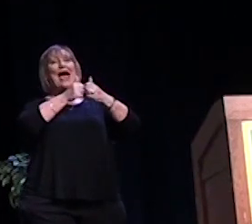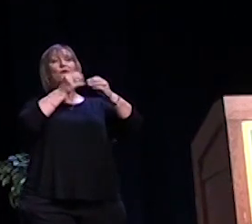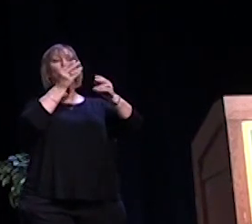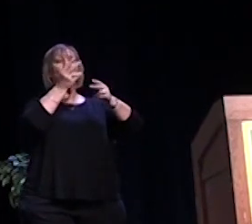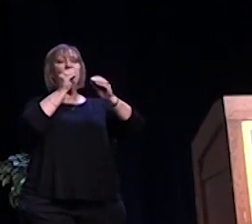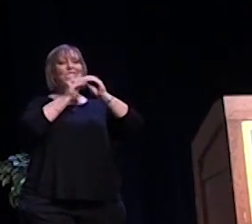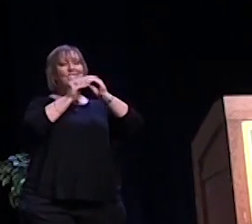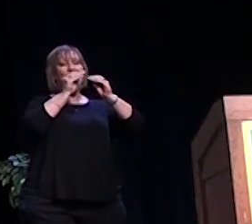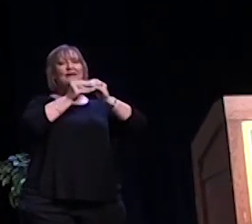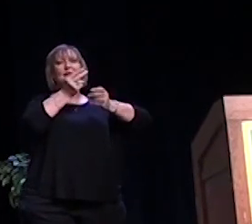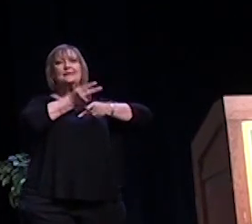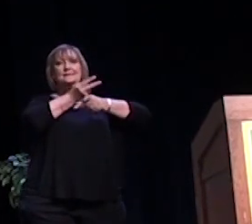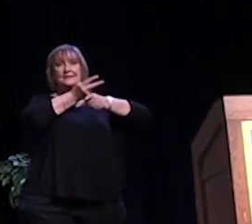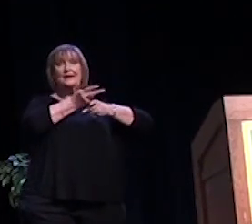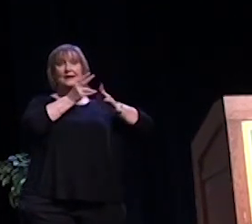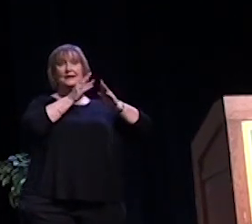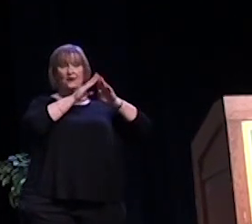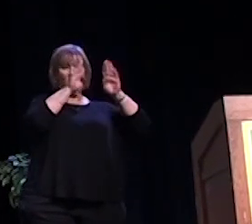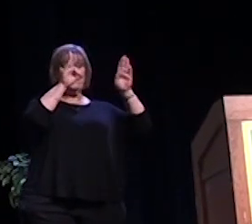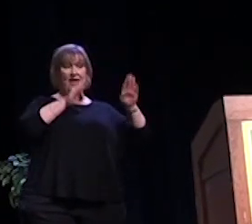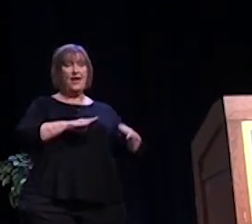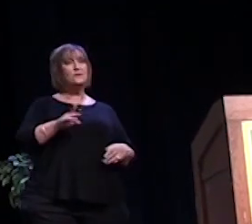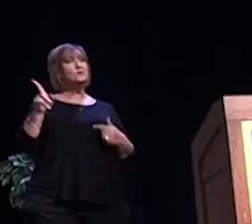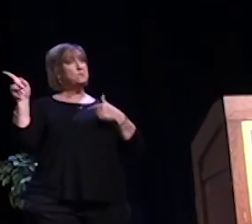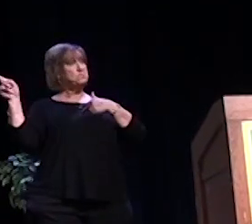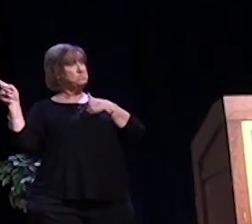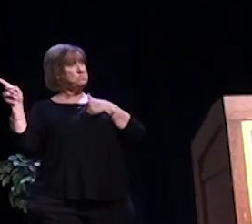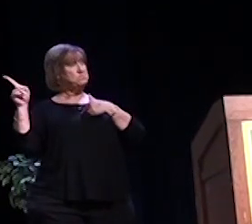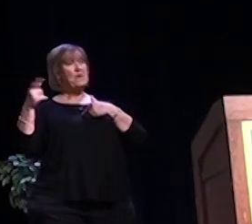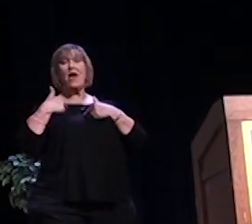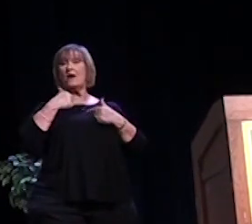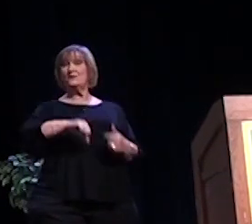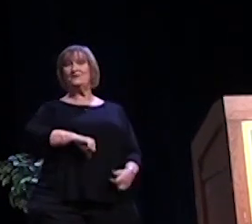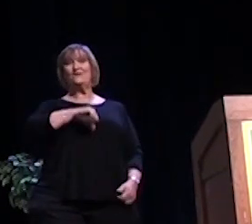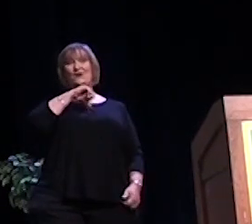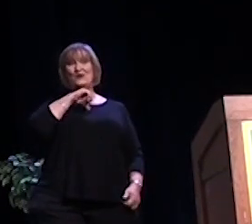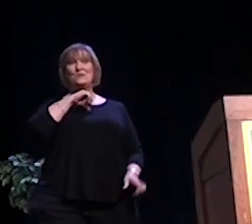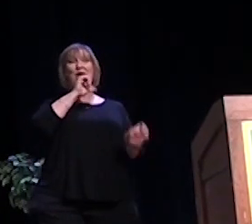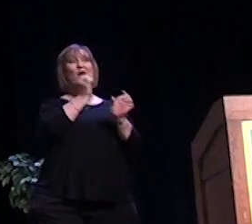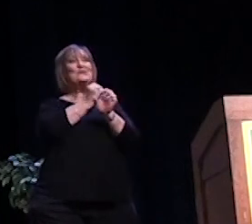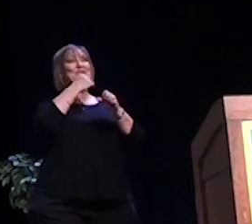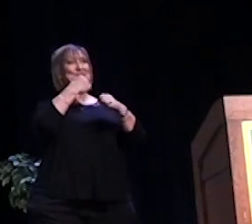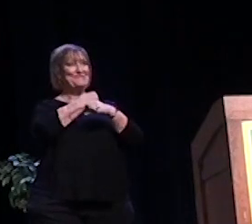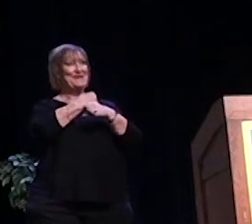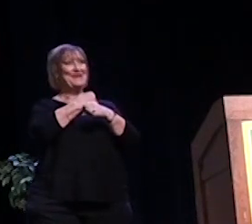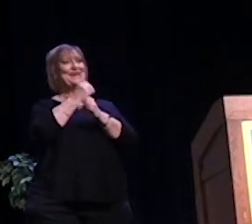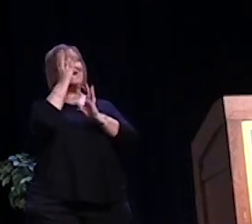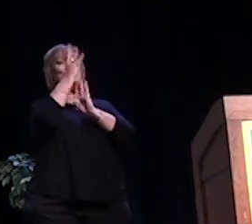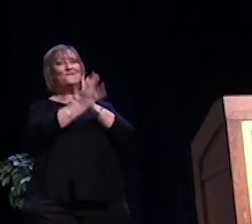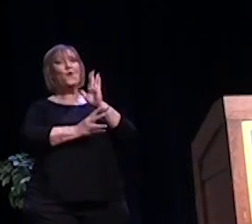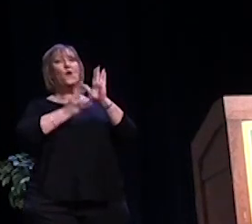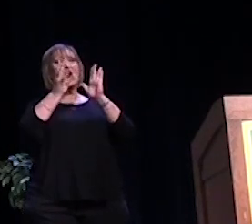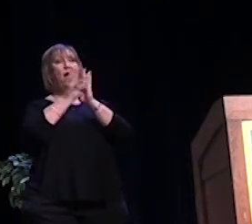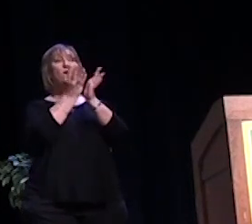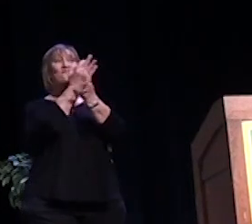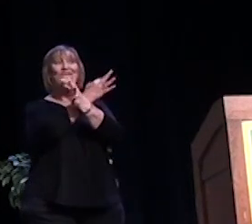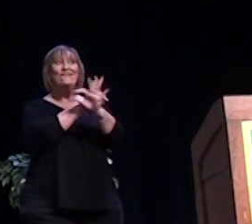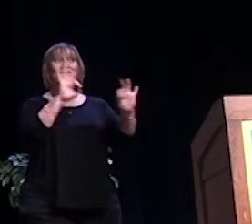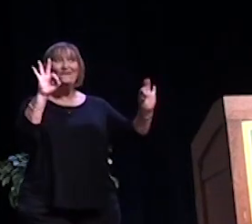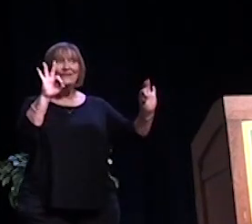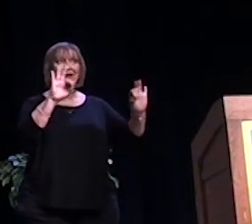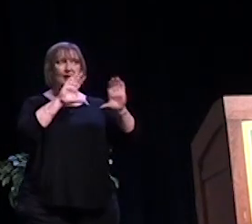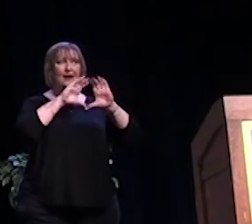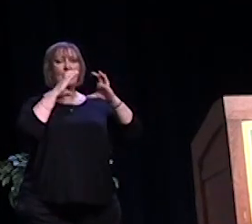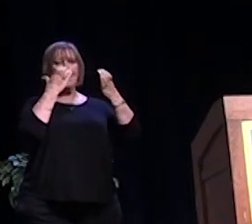workshop. And so I was very proud to work with the city in the creation of a 4-hour free class for